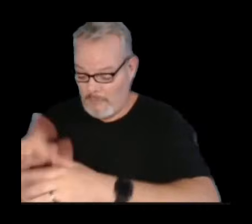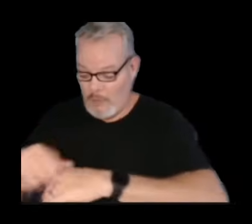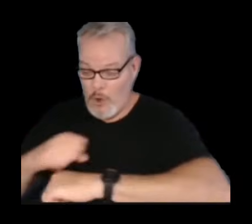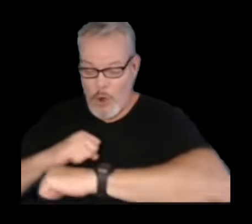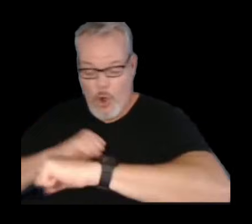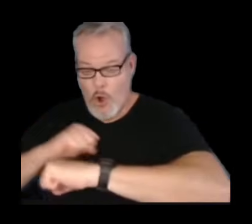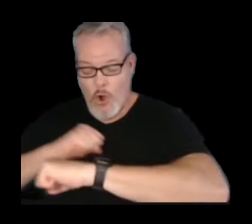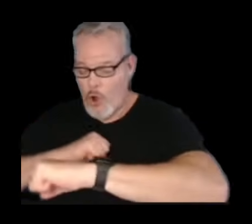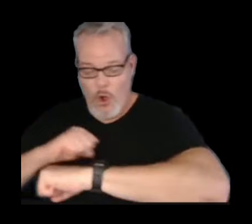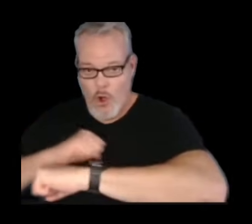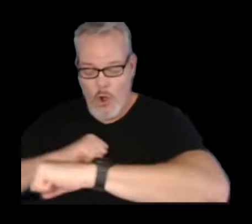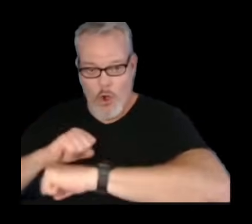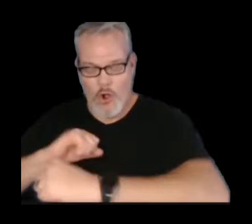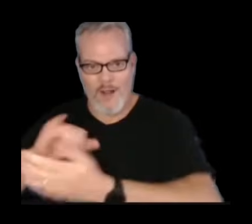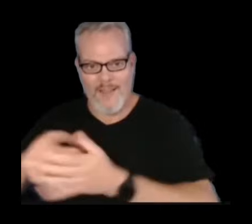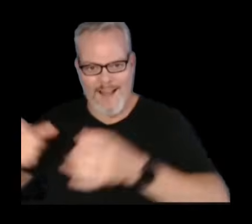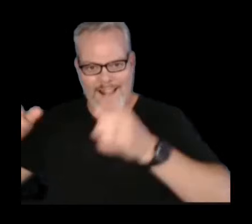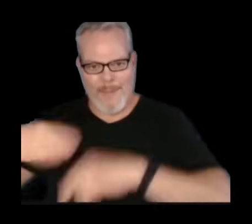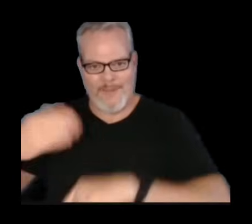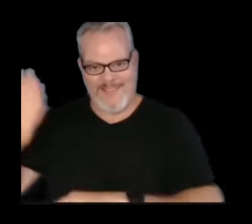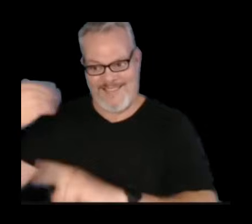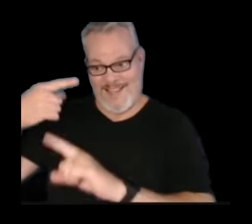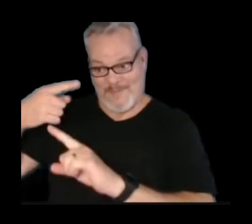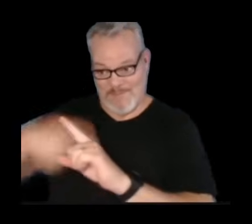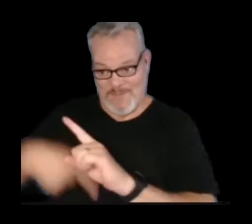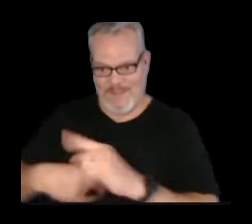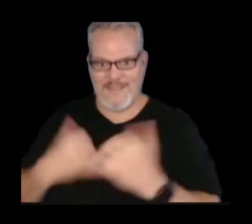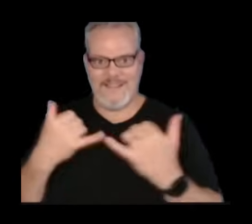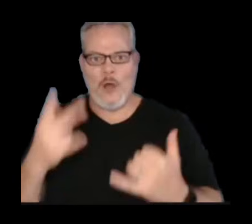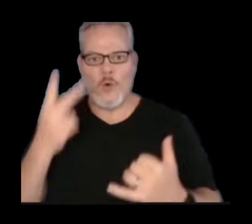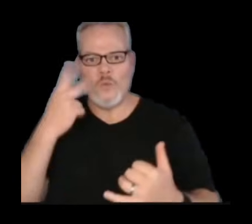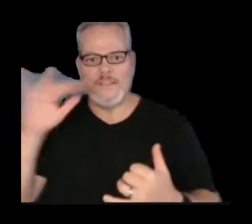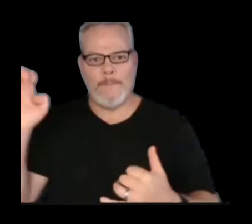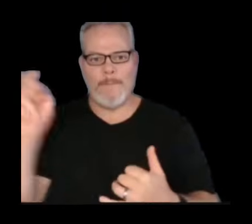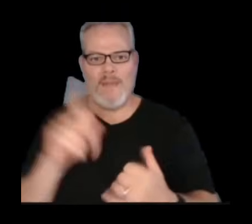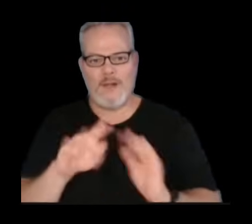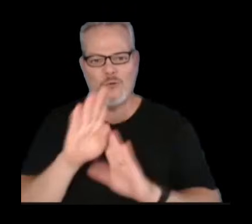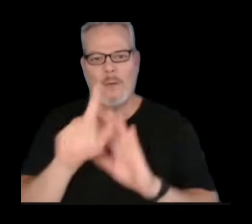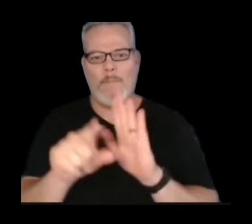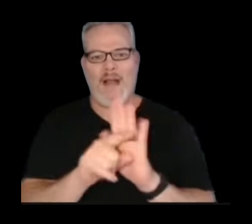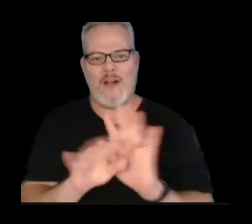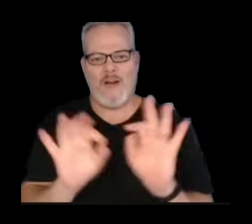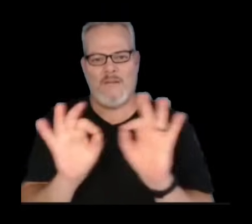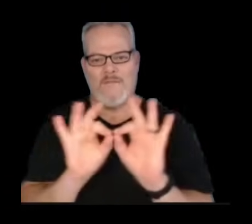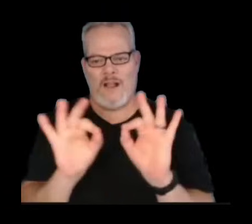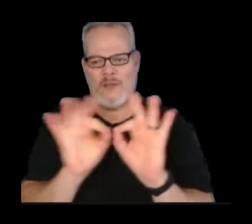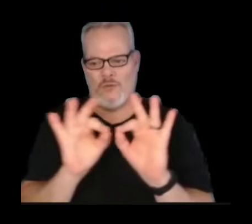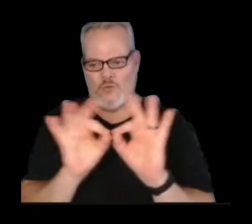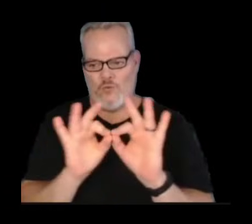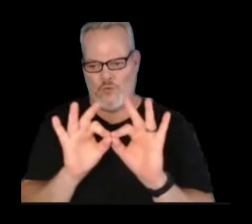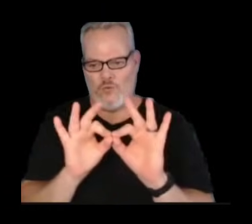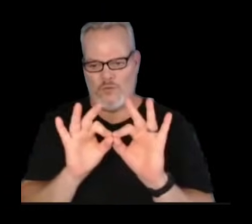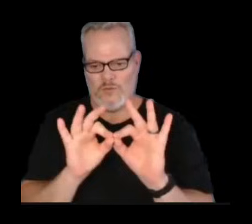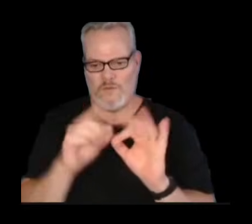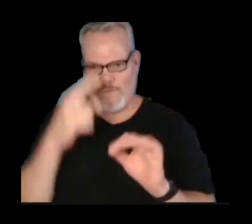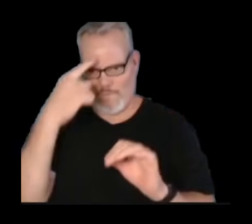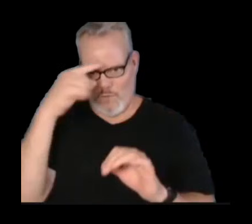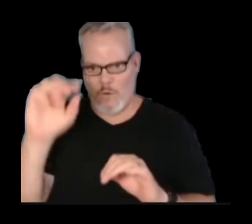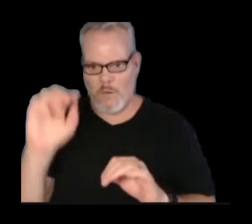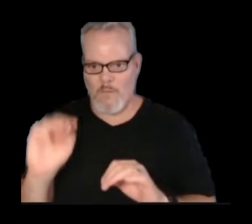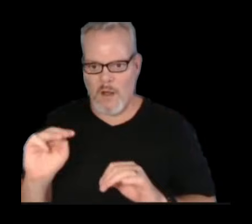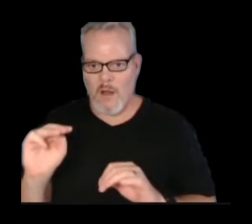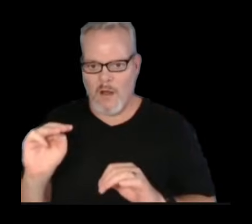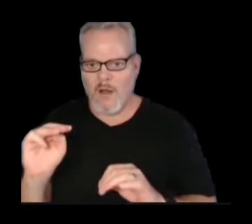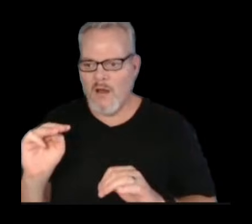process last month, we see here a return to our background values for Mauna Loa, which are pretty low for the last